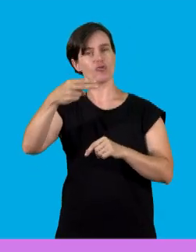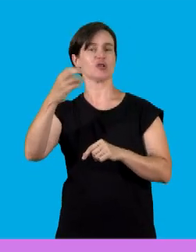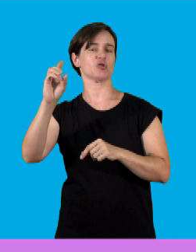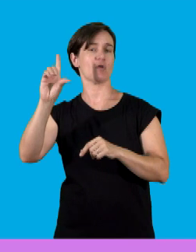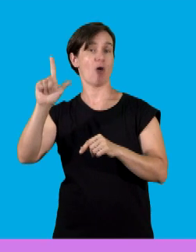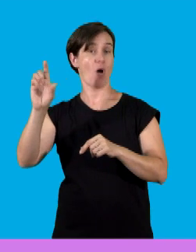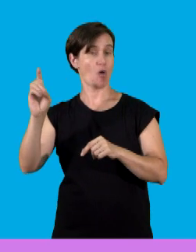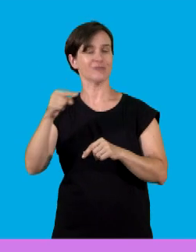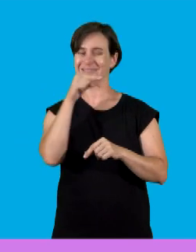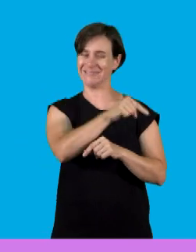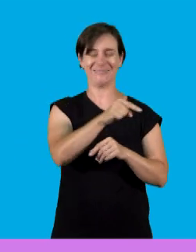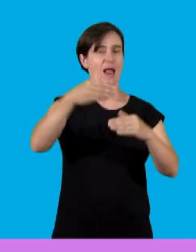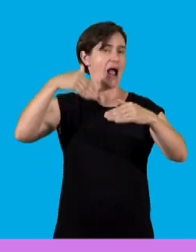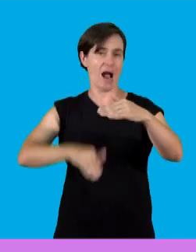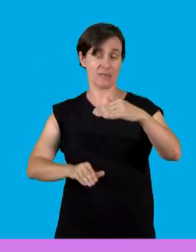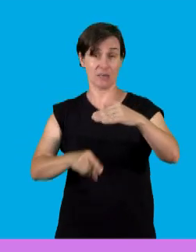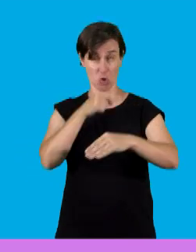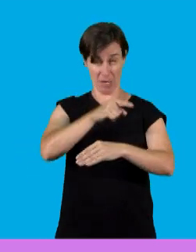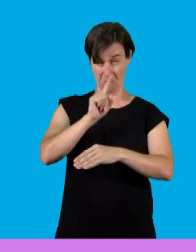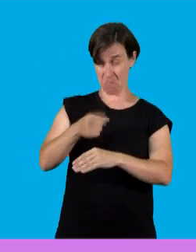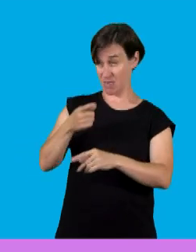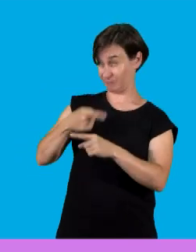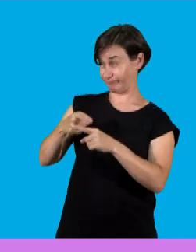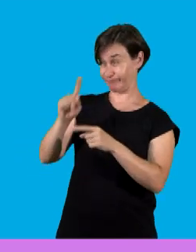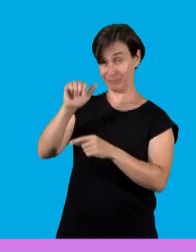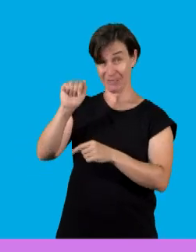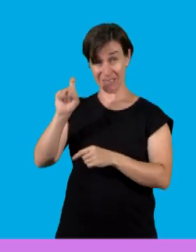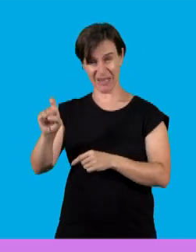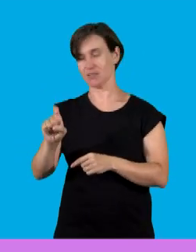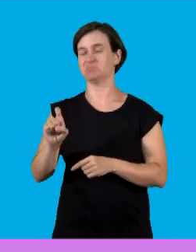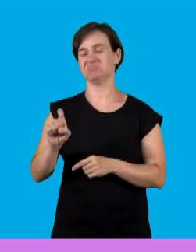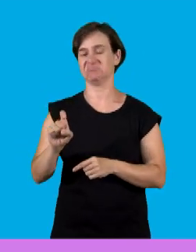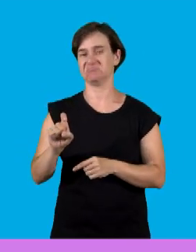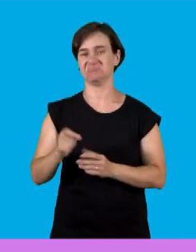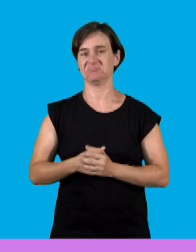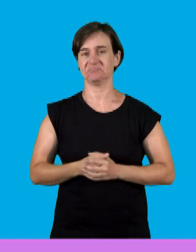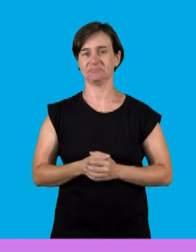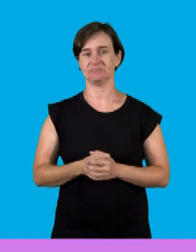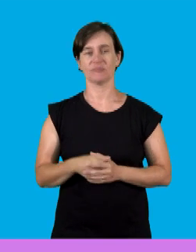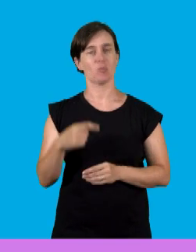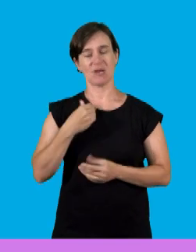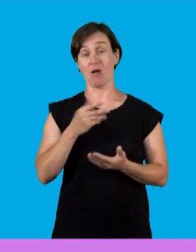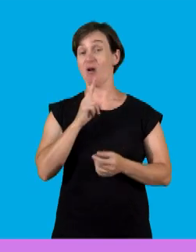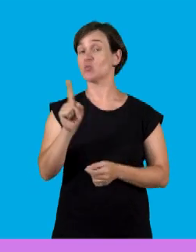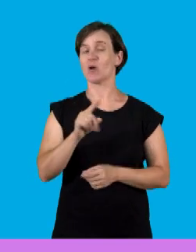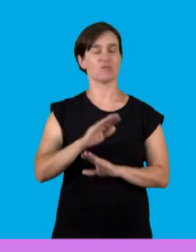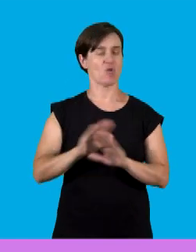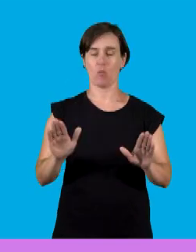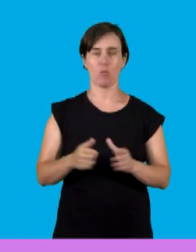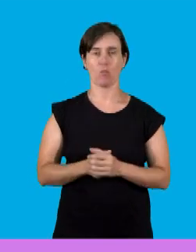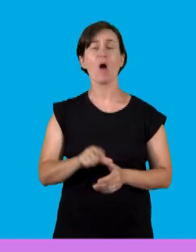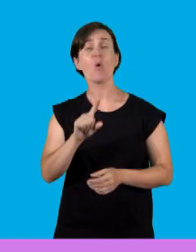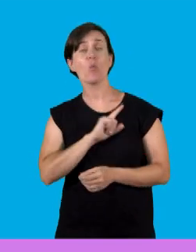91,250 rand. So the question is, does he qualify to pay tax? We have to conclude, no. So therefore I'll say no. And what